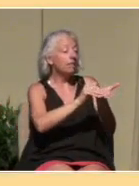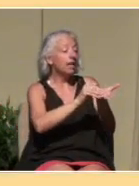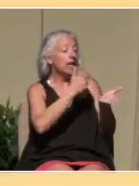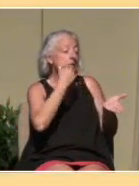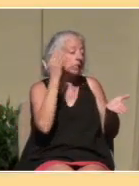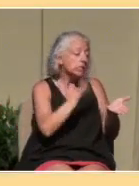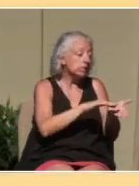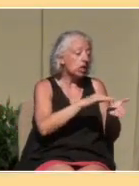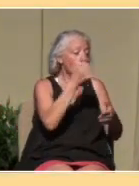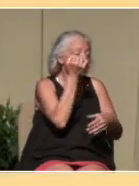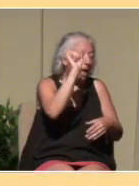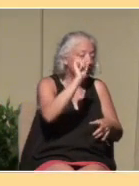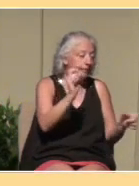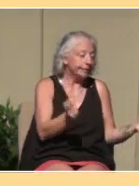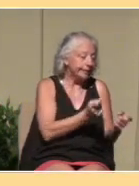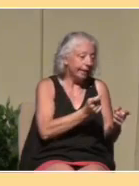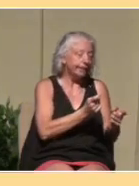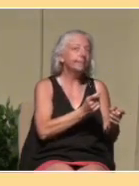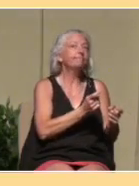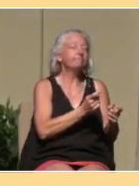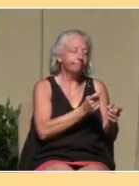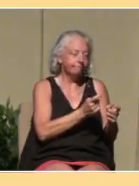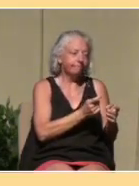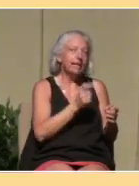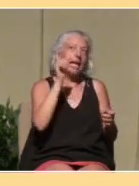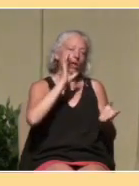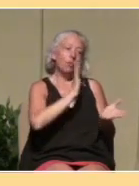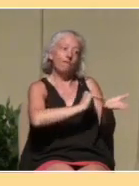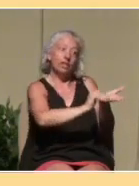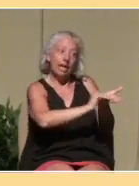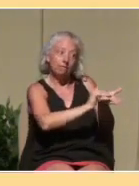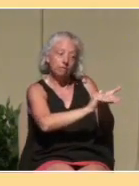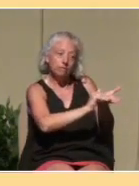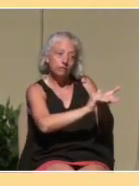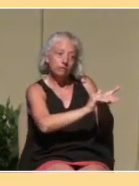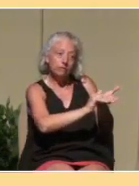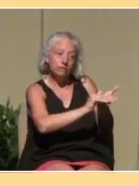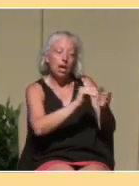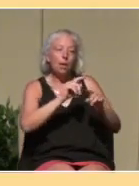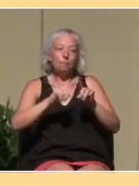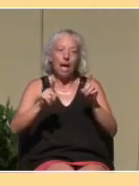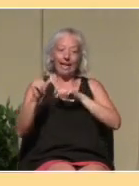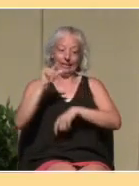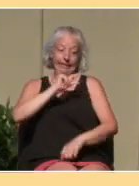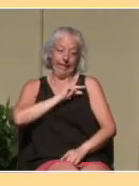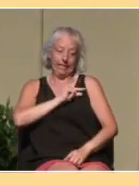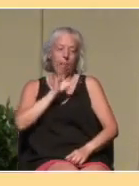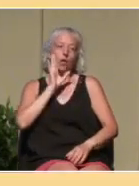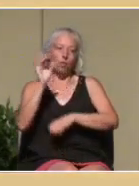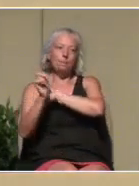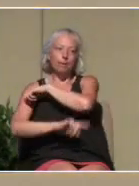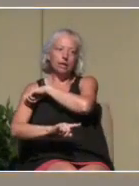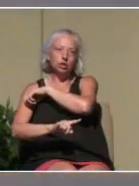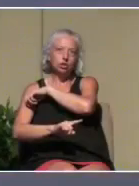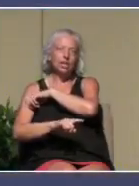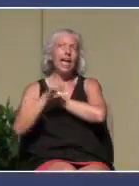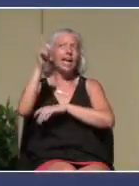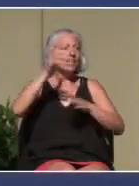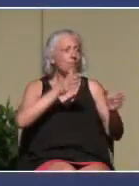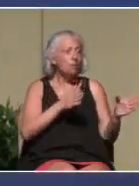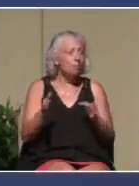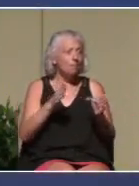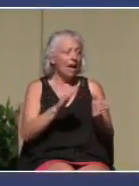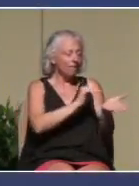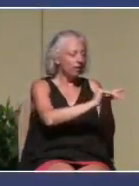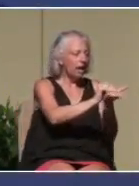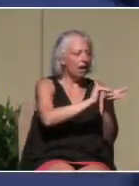does not leave the guilty unpunished. So God, he's prepared to forgive wickedness. He's prepared to forgive rebellion and